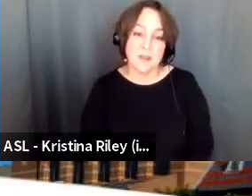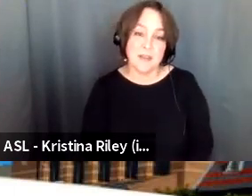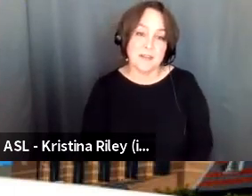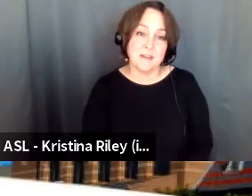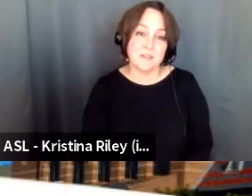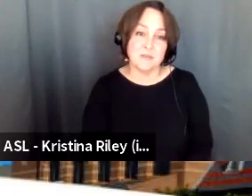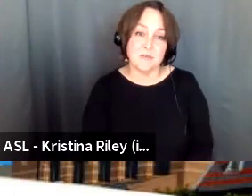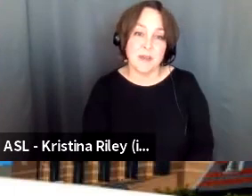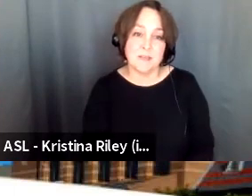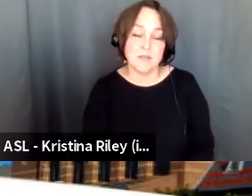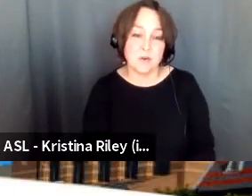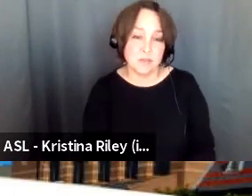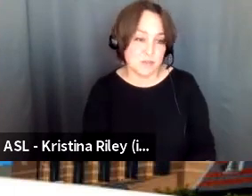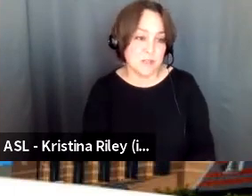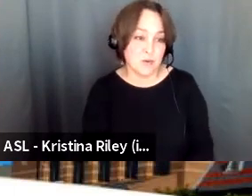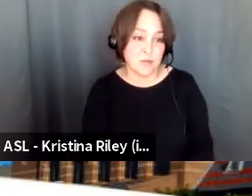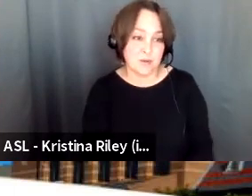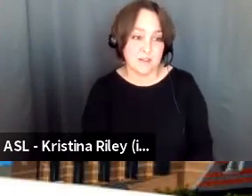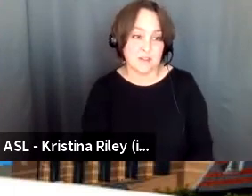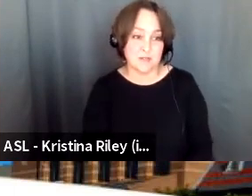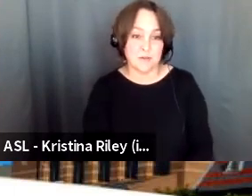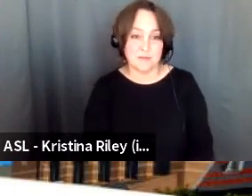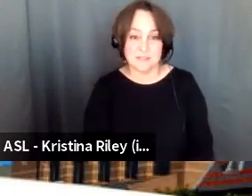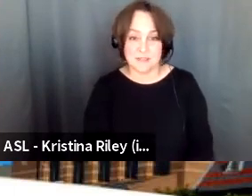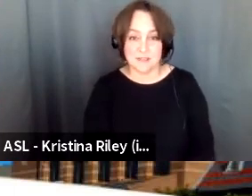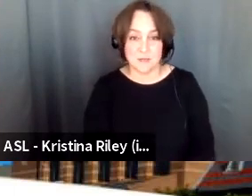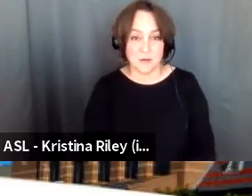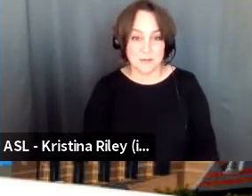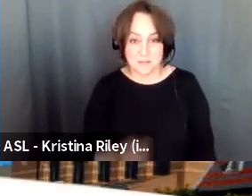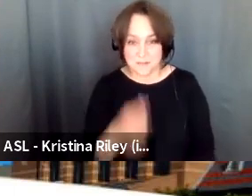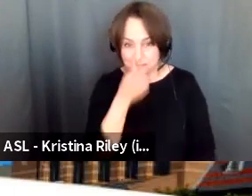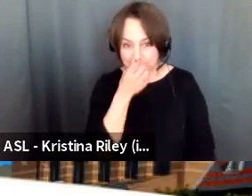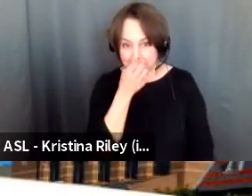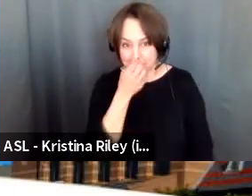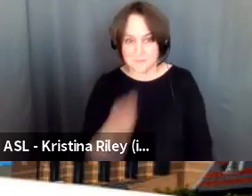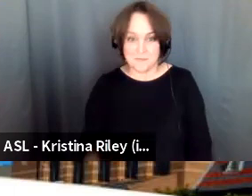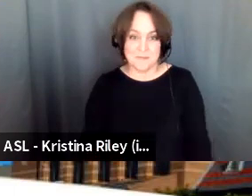and apply that to a variety of cultures and incorporate that into your own design and work.